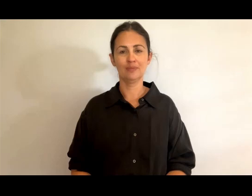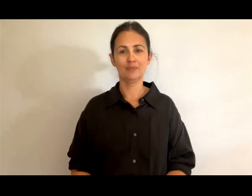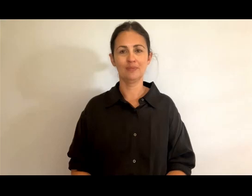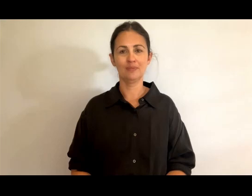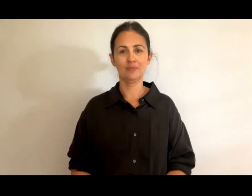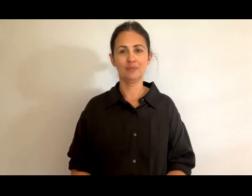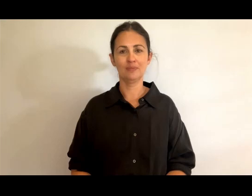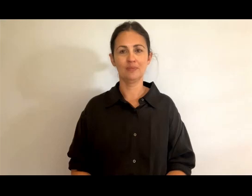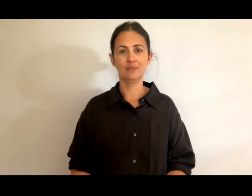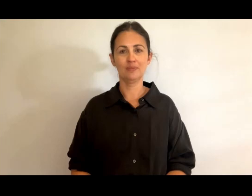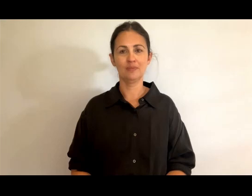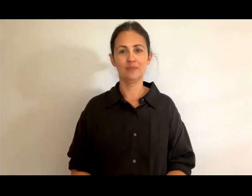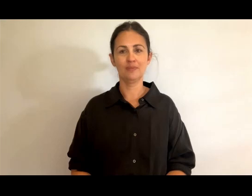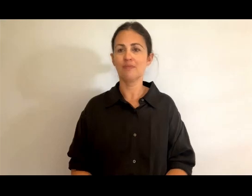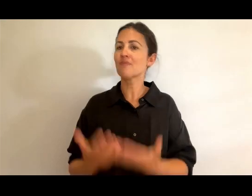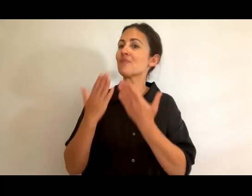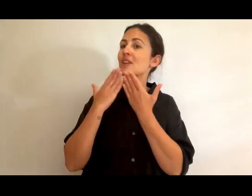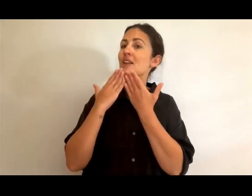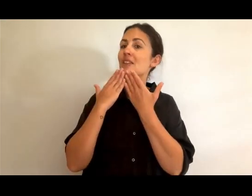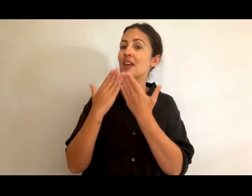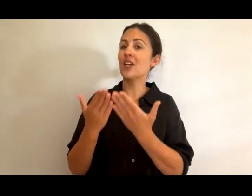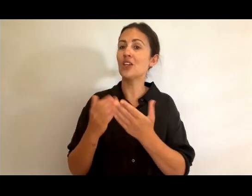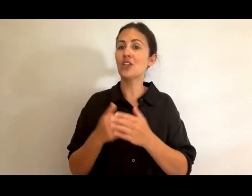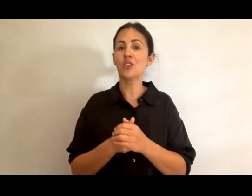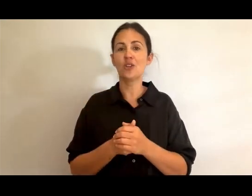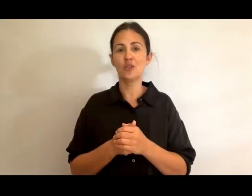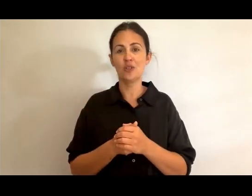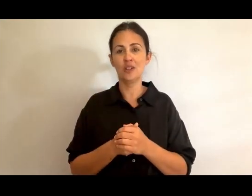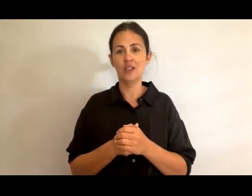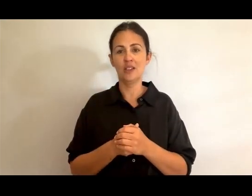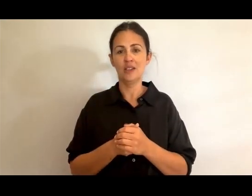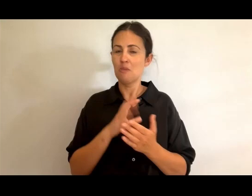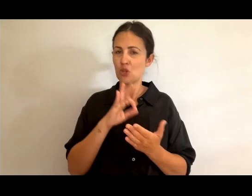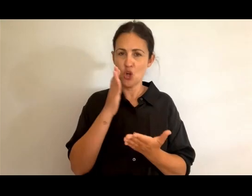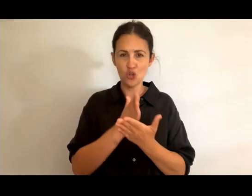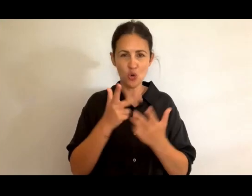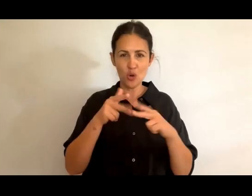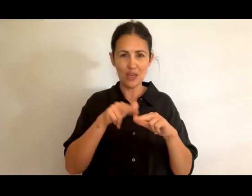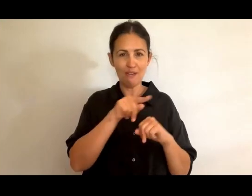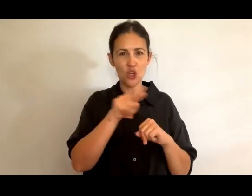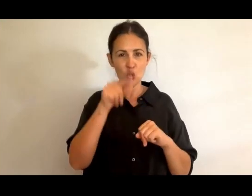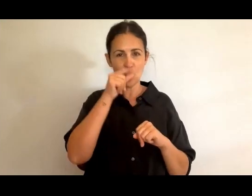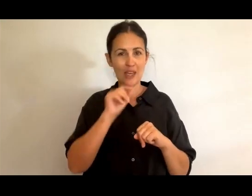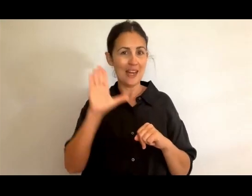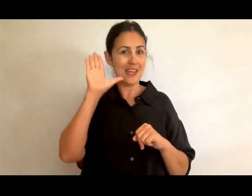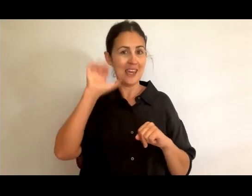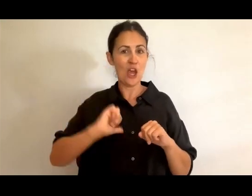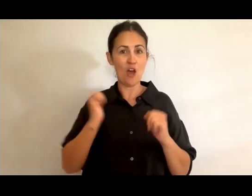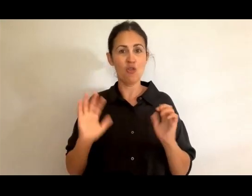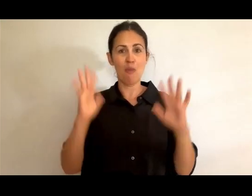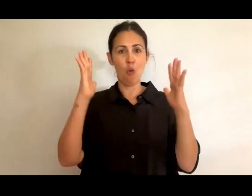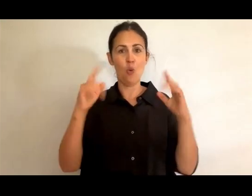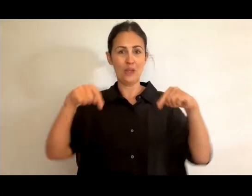Thank you so much. I'm not sure if you can hear our applause here on site. Thank you again,